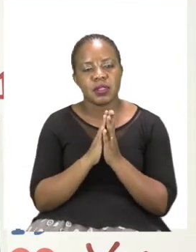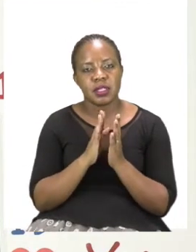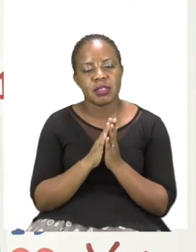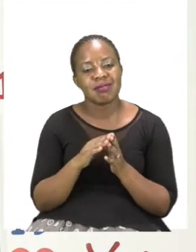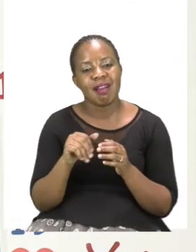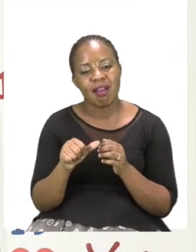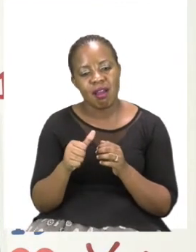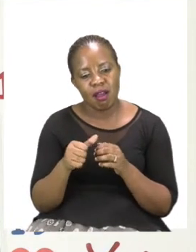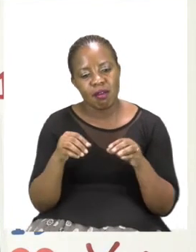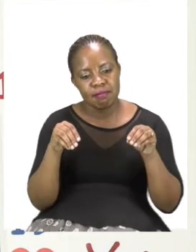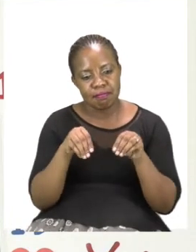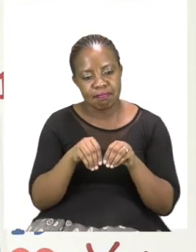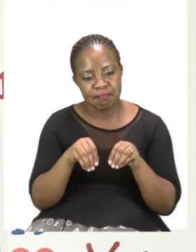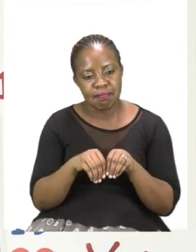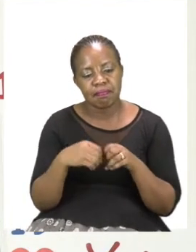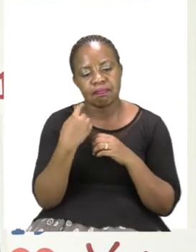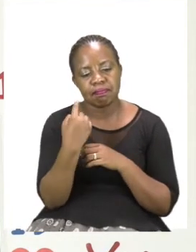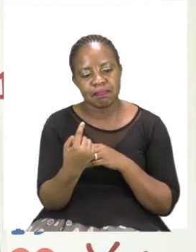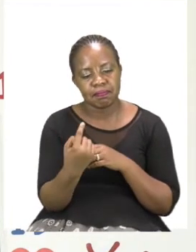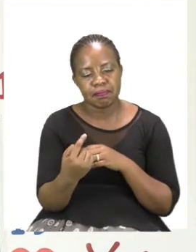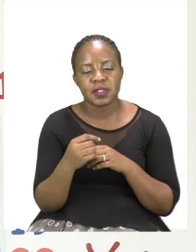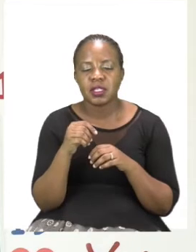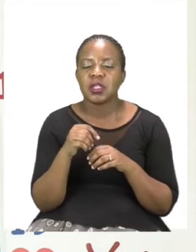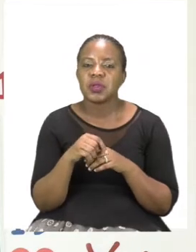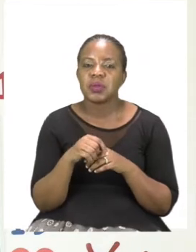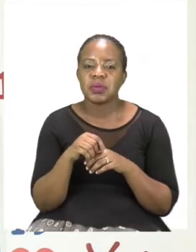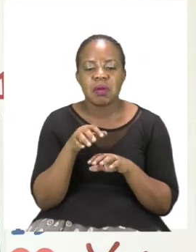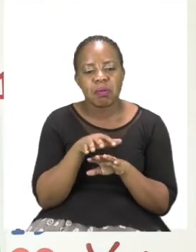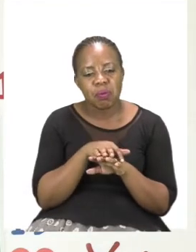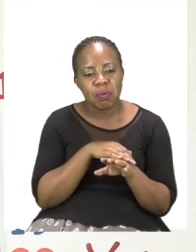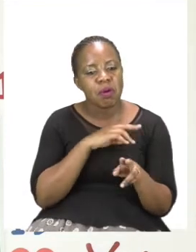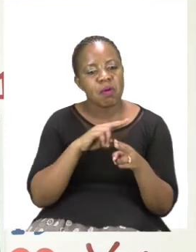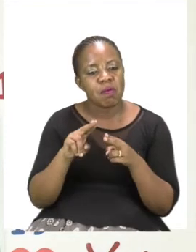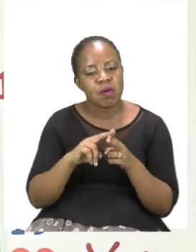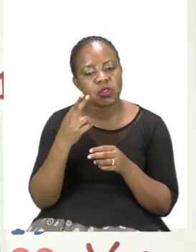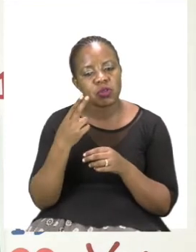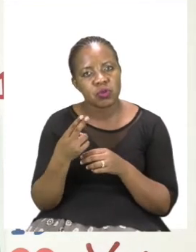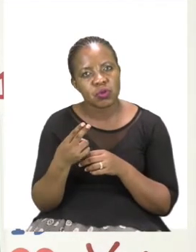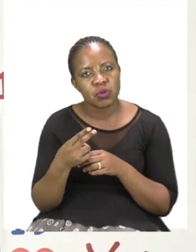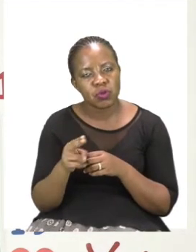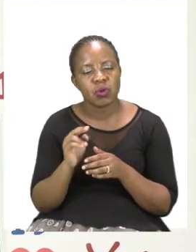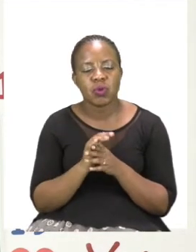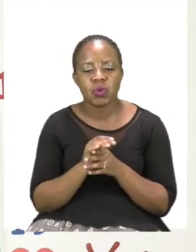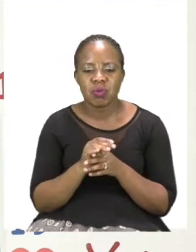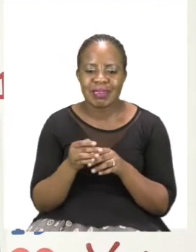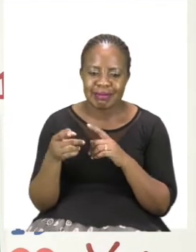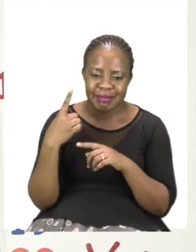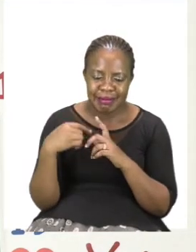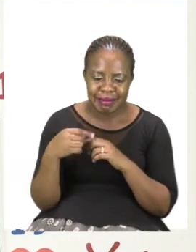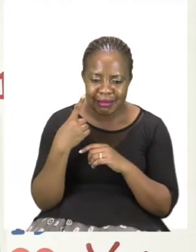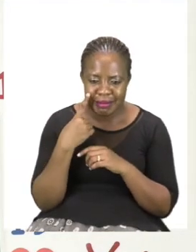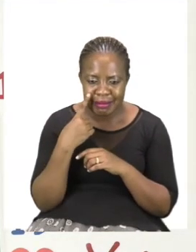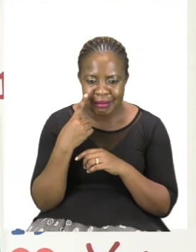carefully, take your time, and you can double check by trying to read the numbers once you have put them